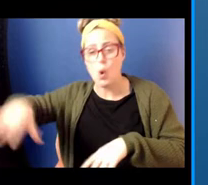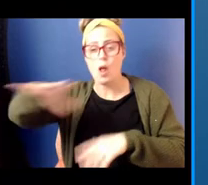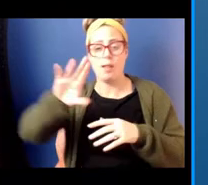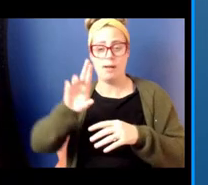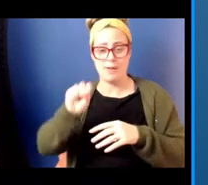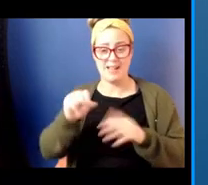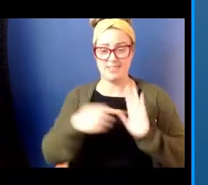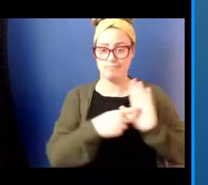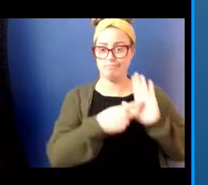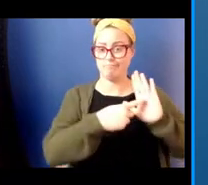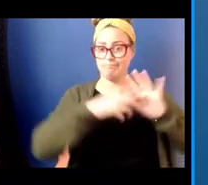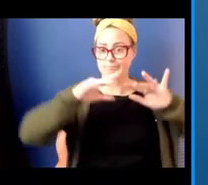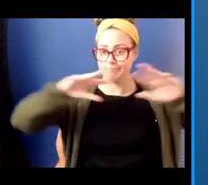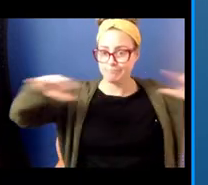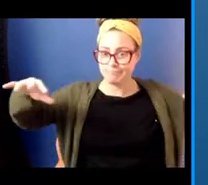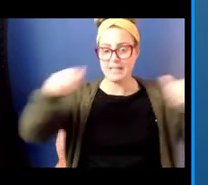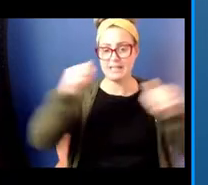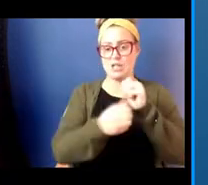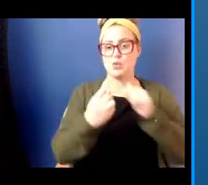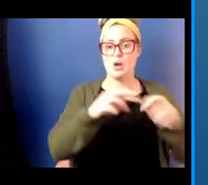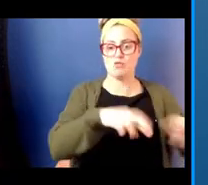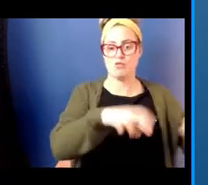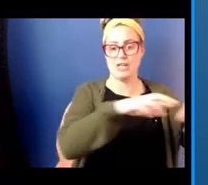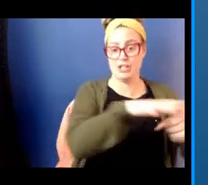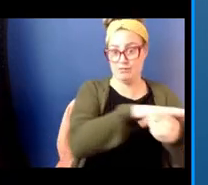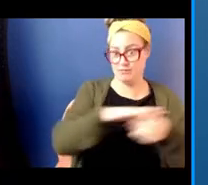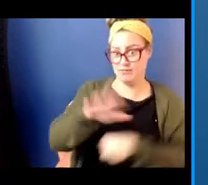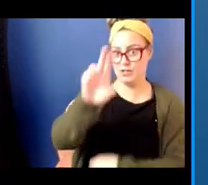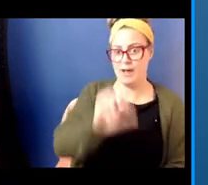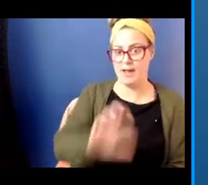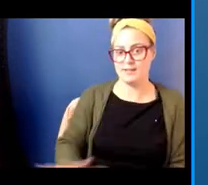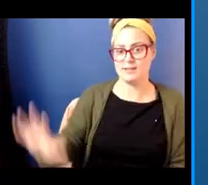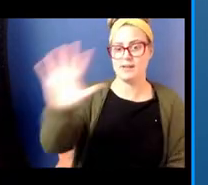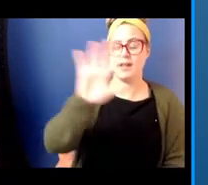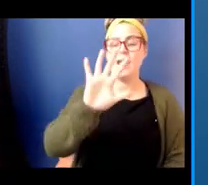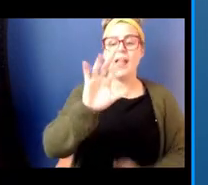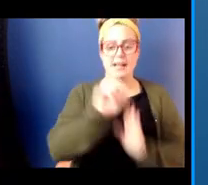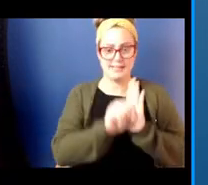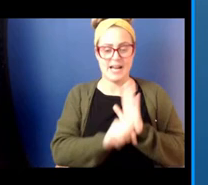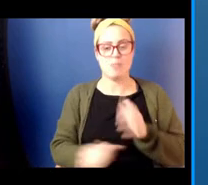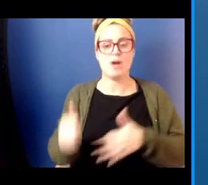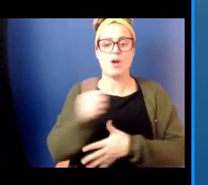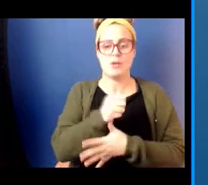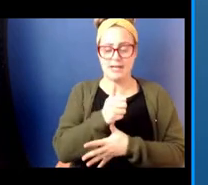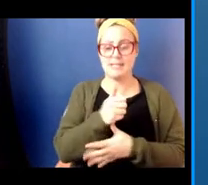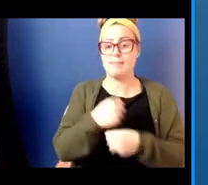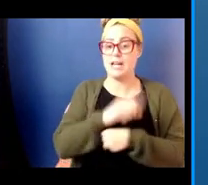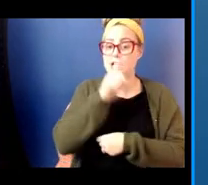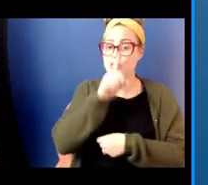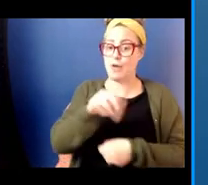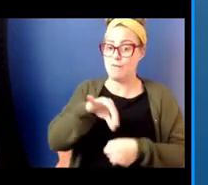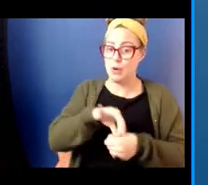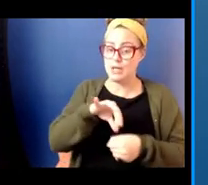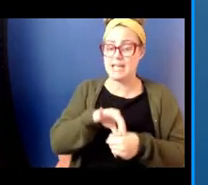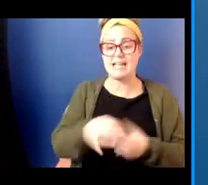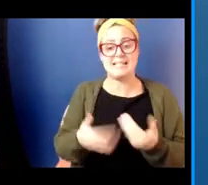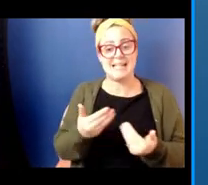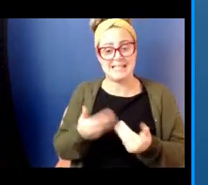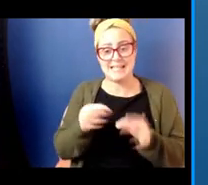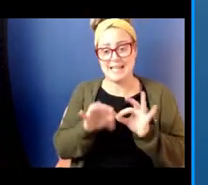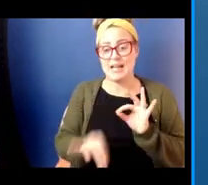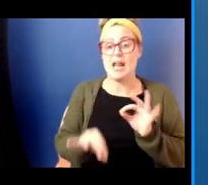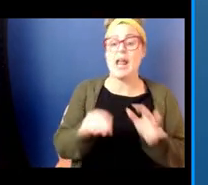region of the country and states that prioritize making voting easier in both primary and general elections